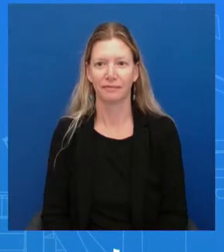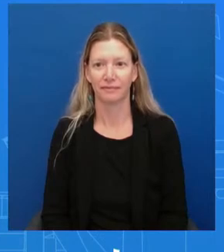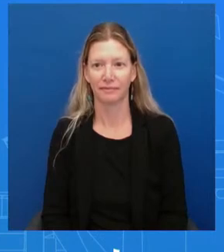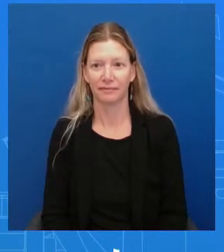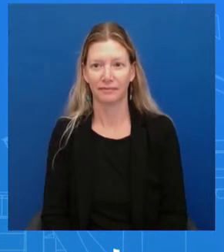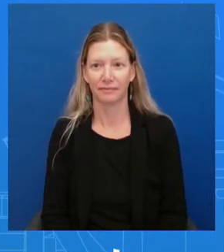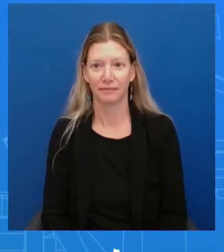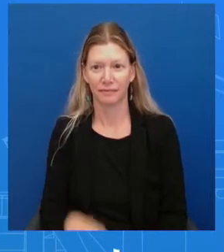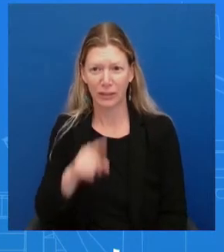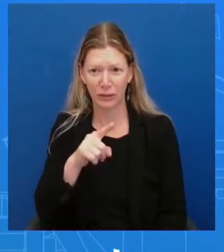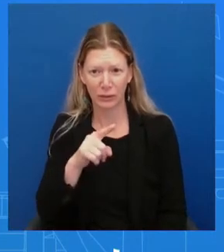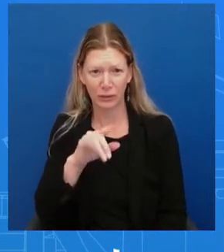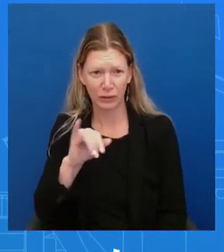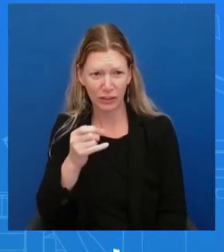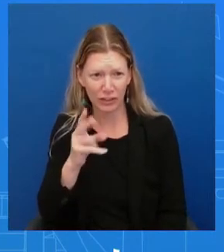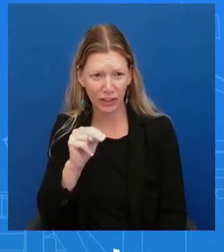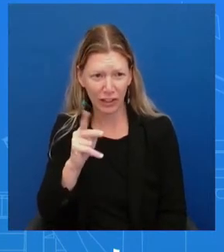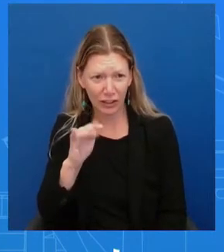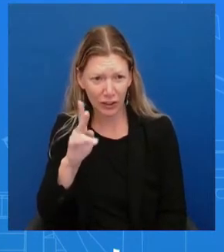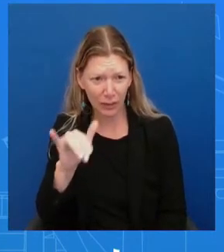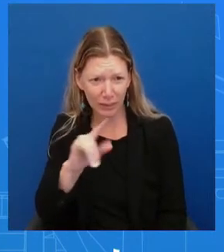Where's your wife?